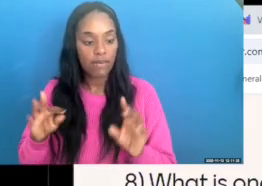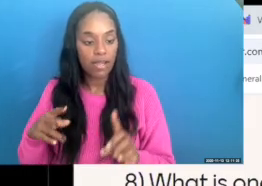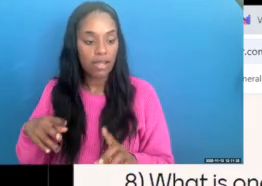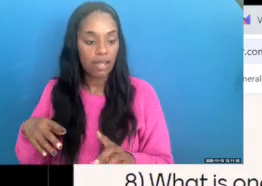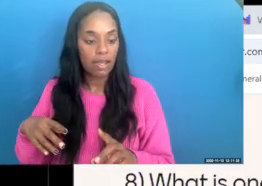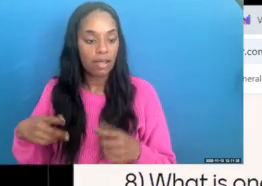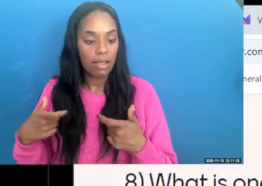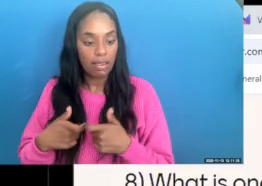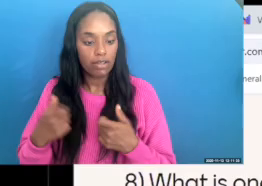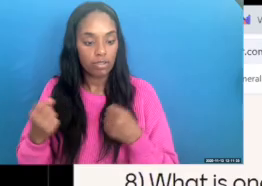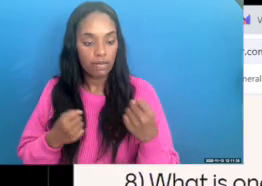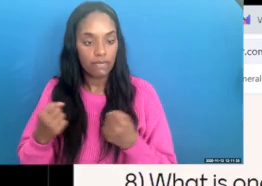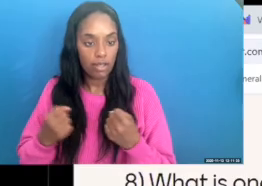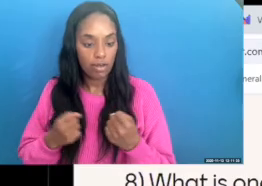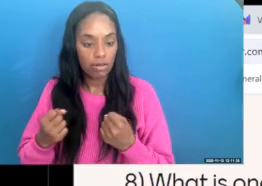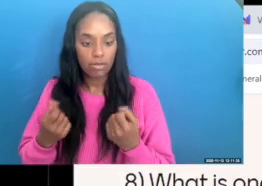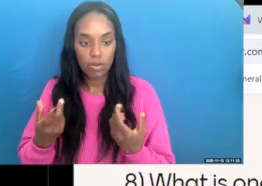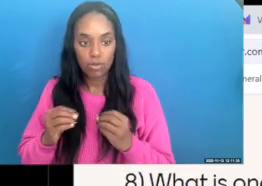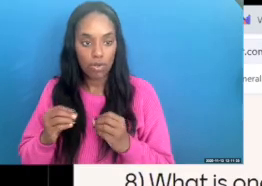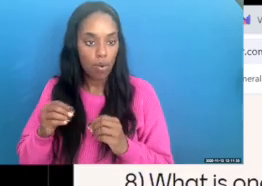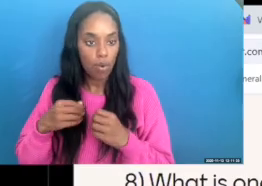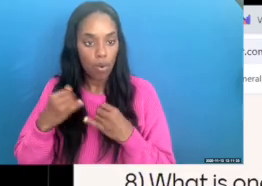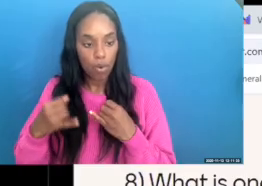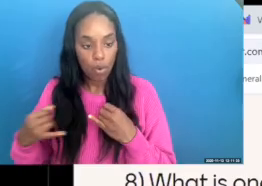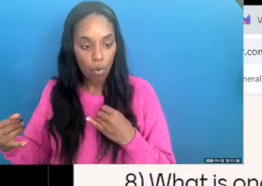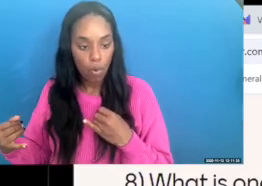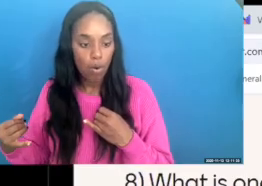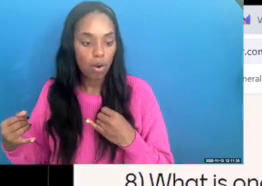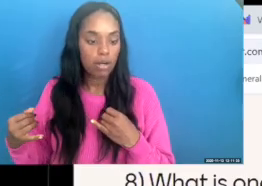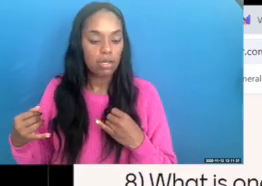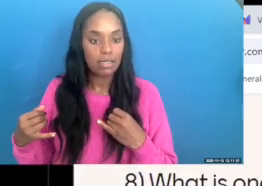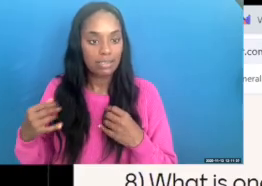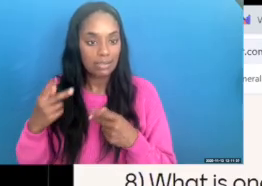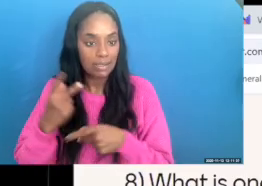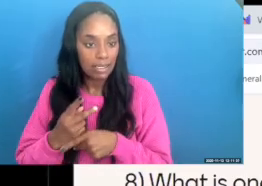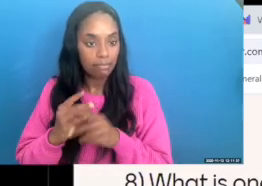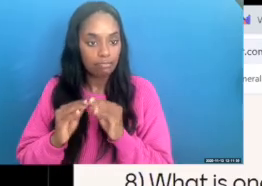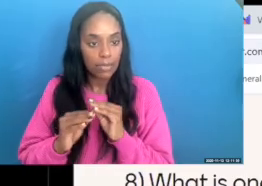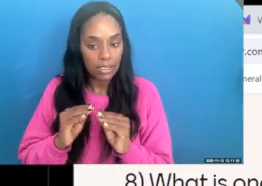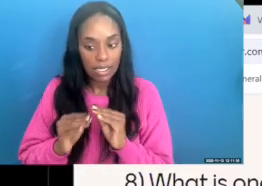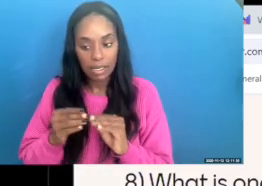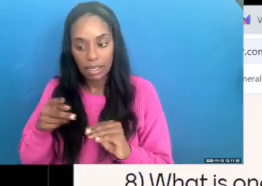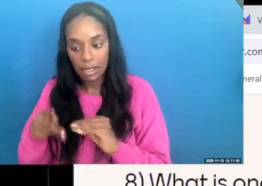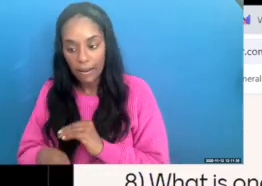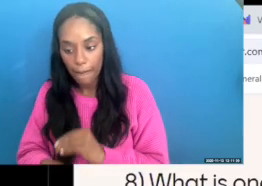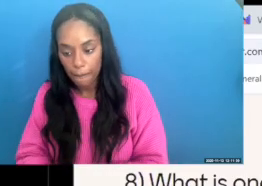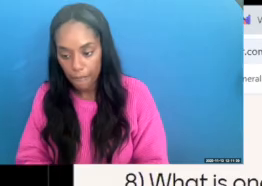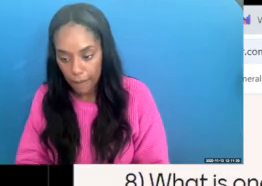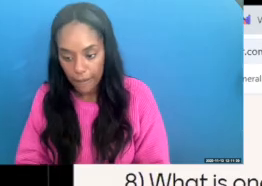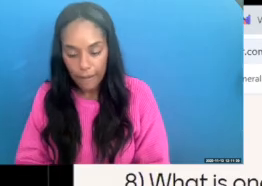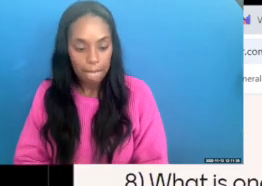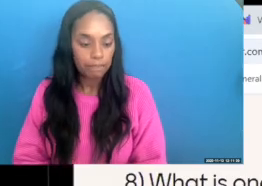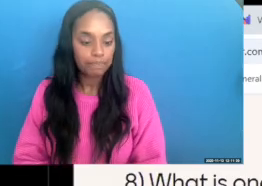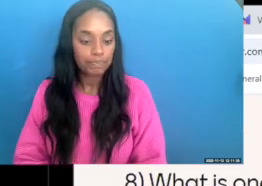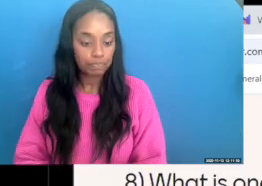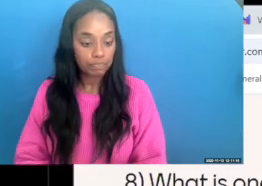there are two suggested actions. One, in Europe, cord-free electric vehicle charging is a thing. So there's